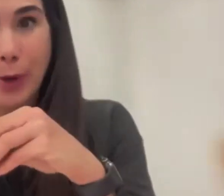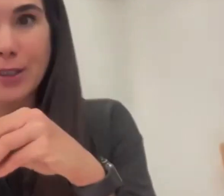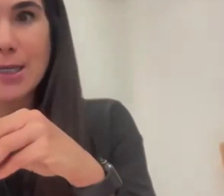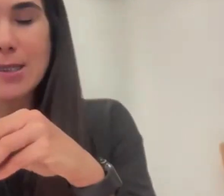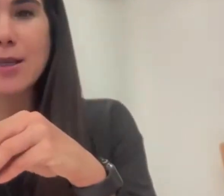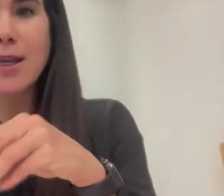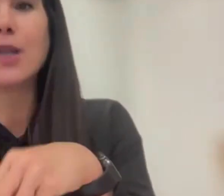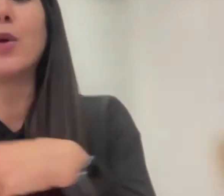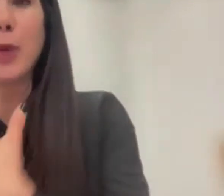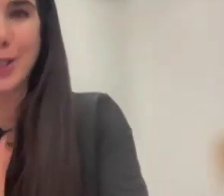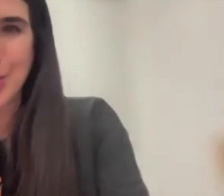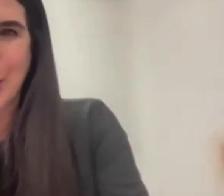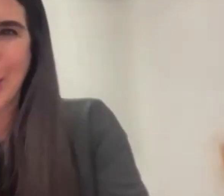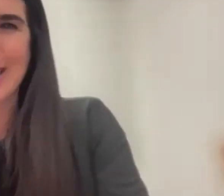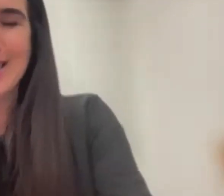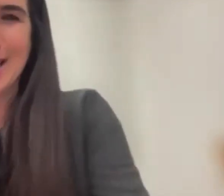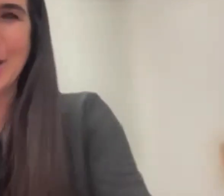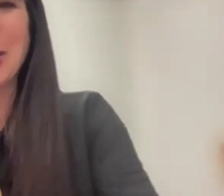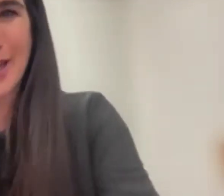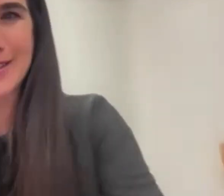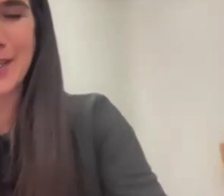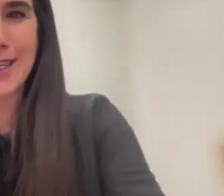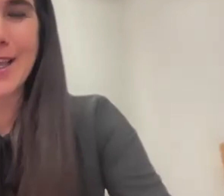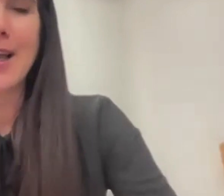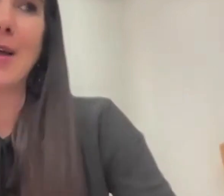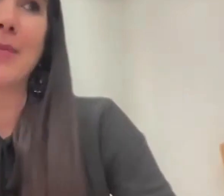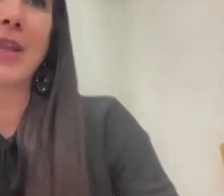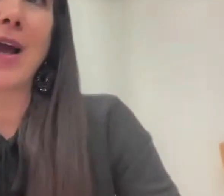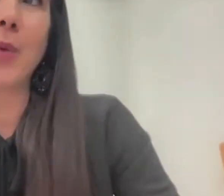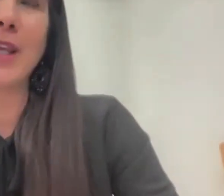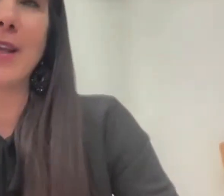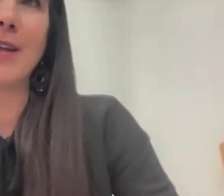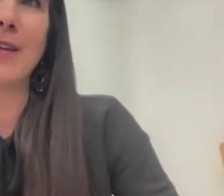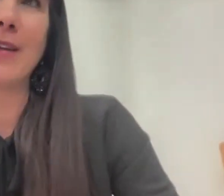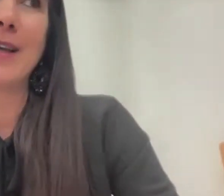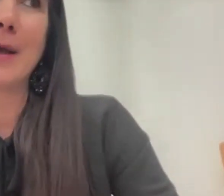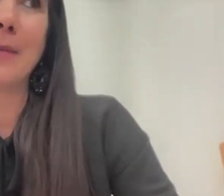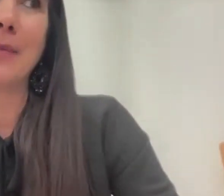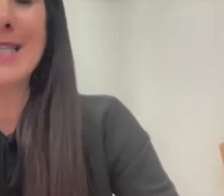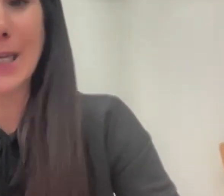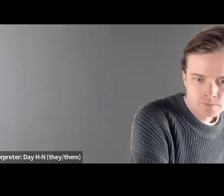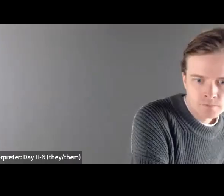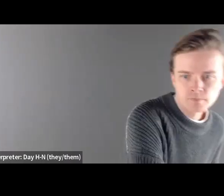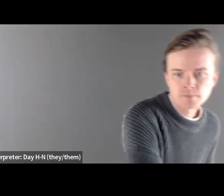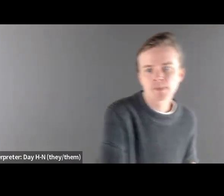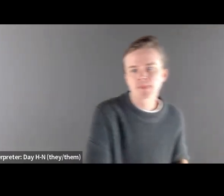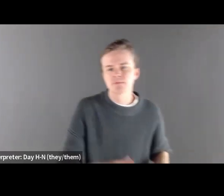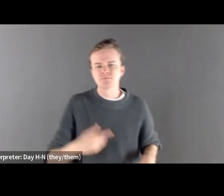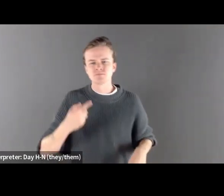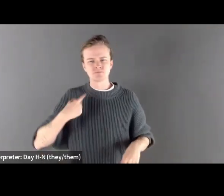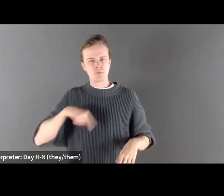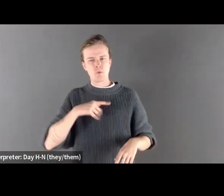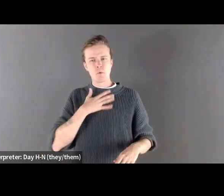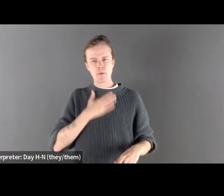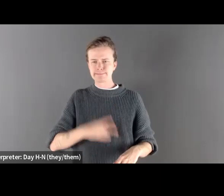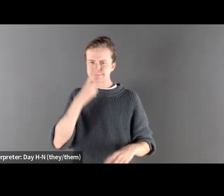society preparedness and what we can do about it, let's say, collectively, how we can basically improve the current